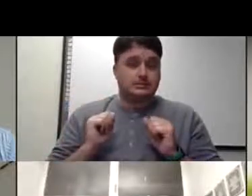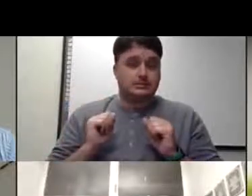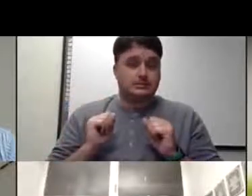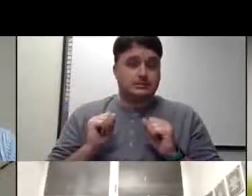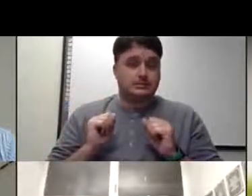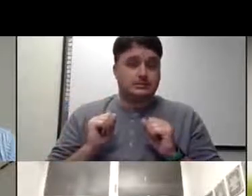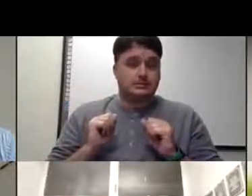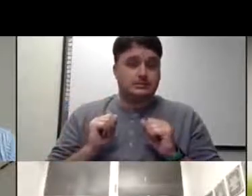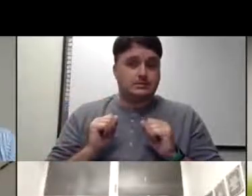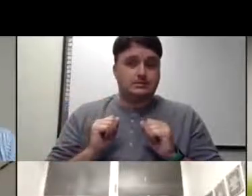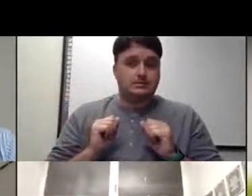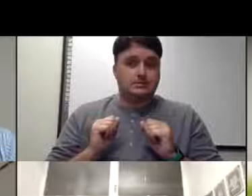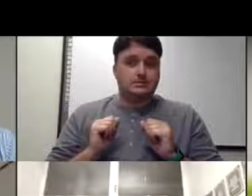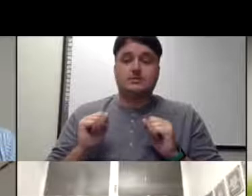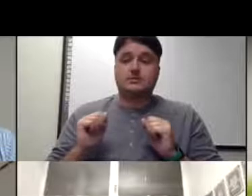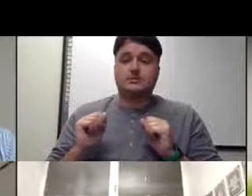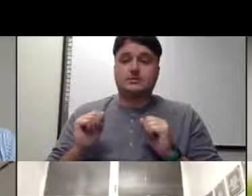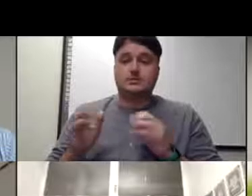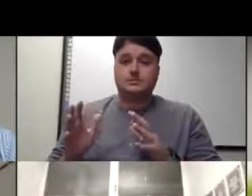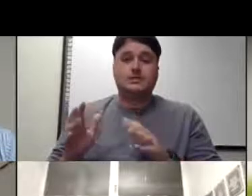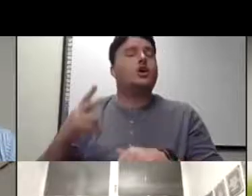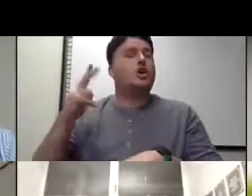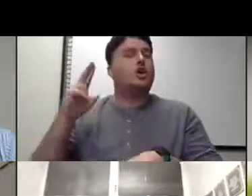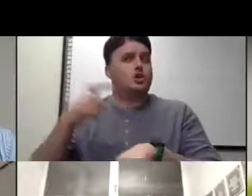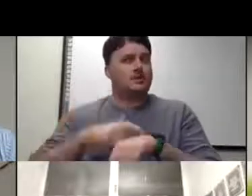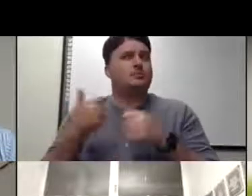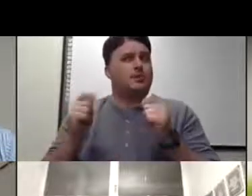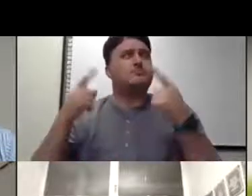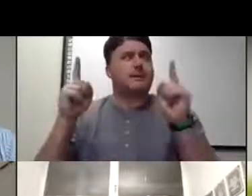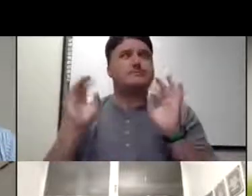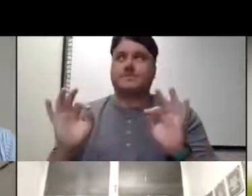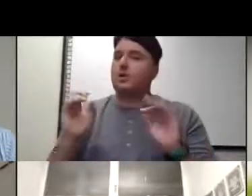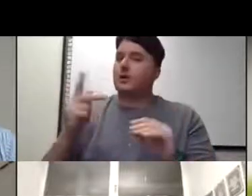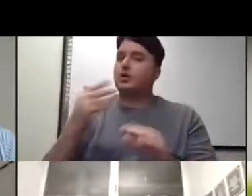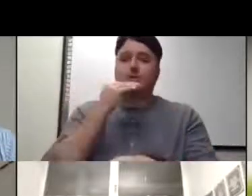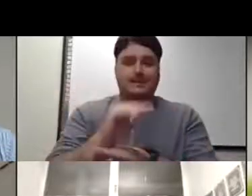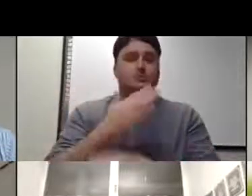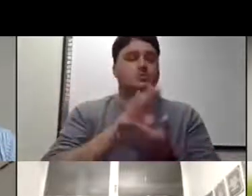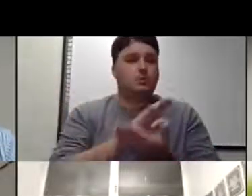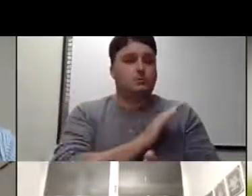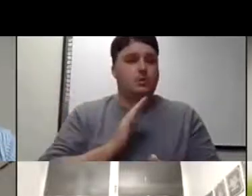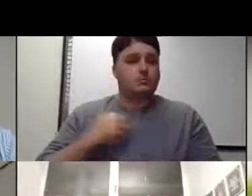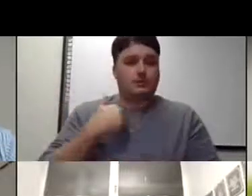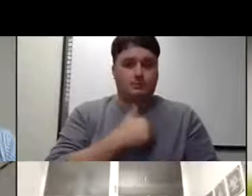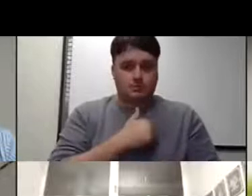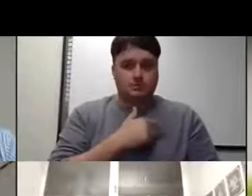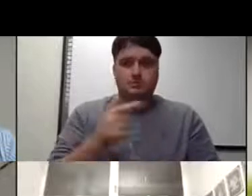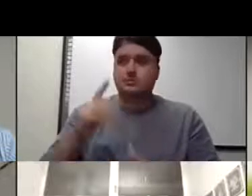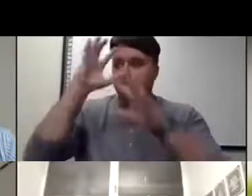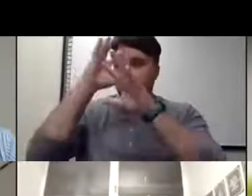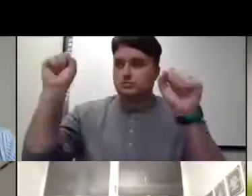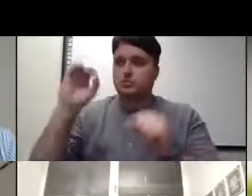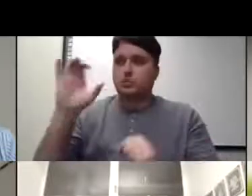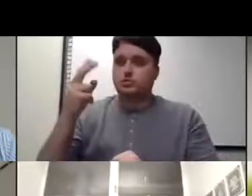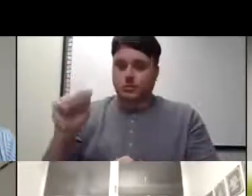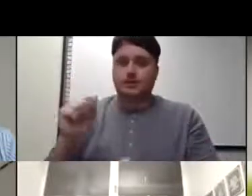Looks Okay. Three's a charm, sorry about that. Good evening, school board members, Superintendent Ochoa,